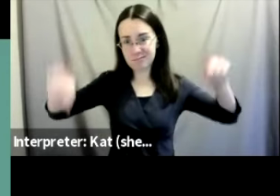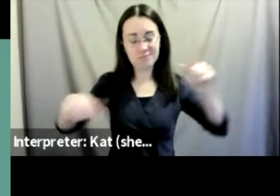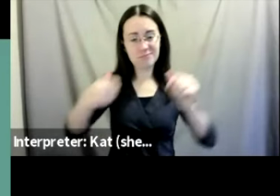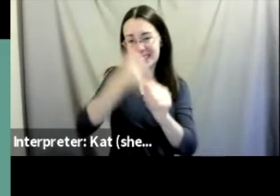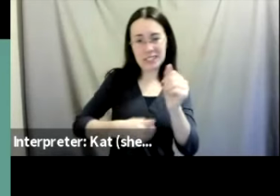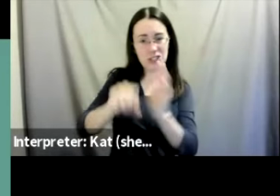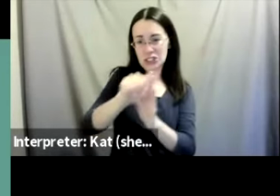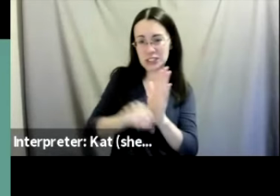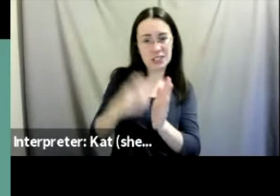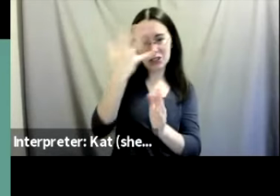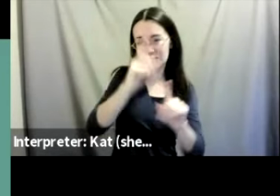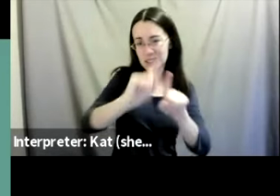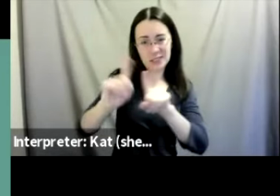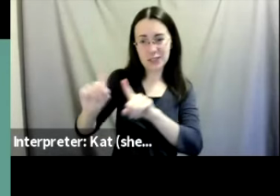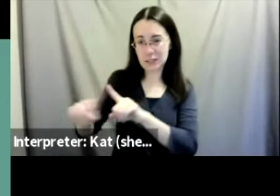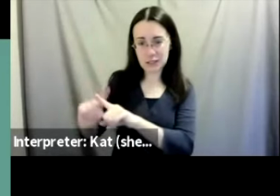state, and like